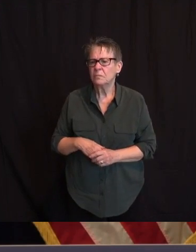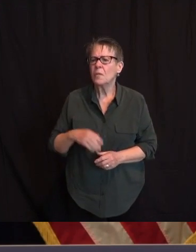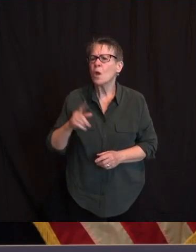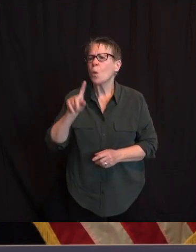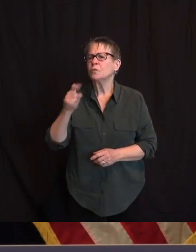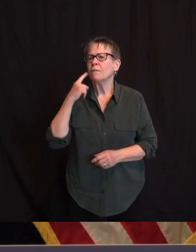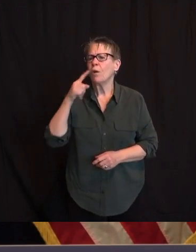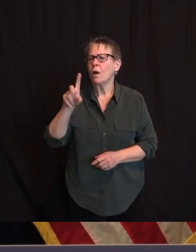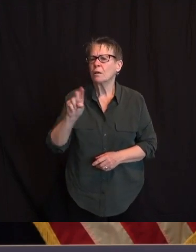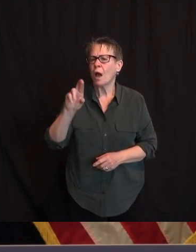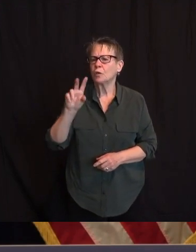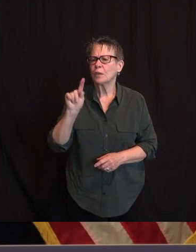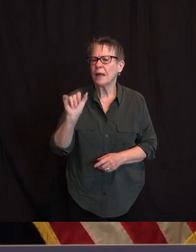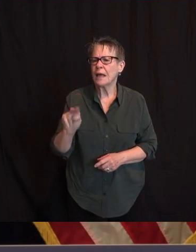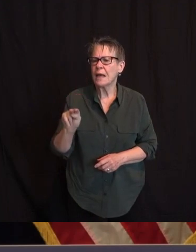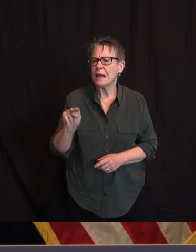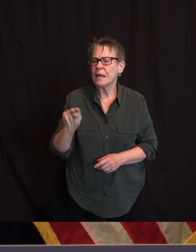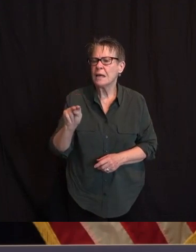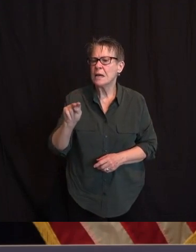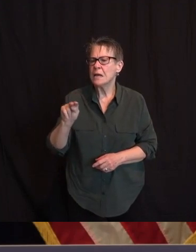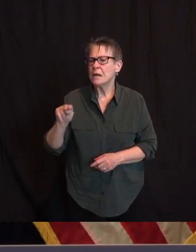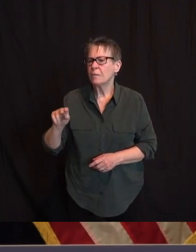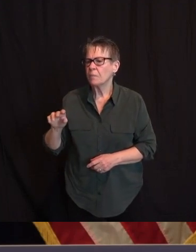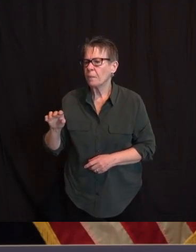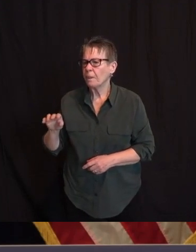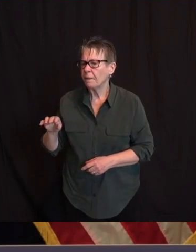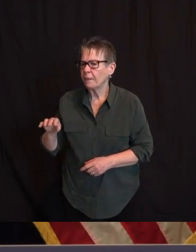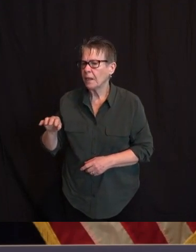pneumonia deaths in New Jersey is 1,285.